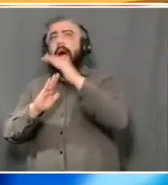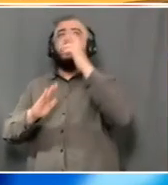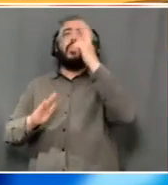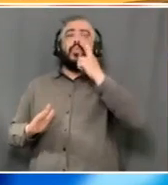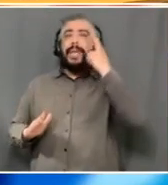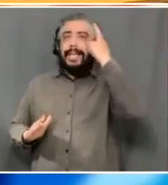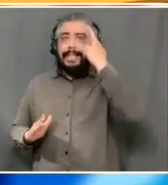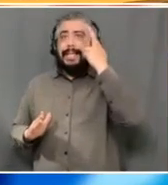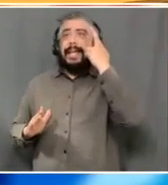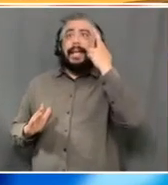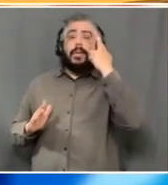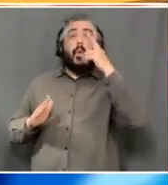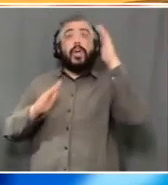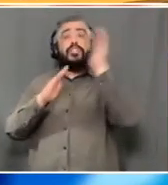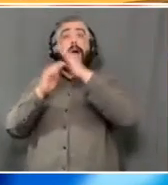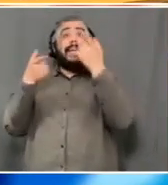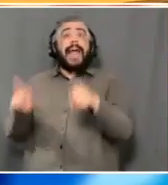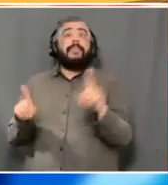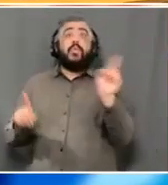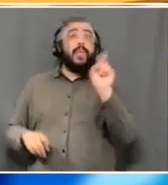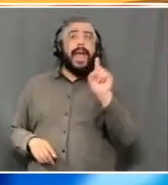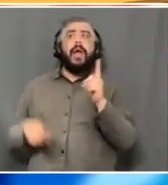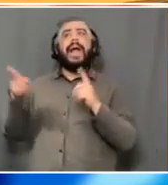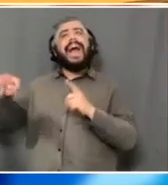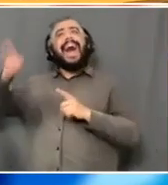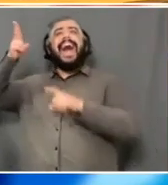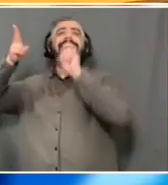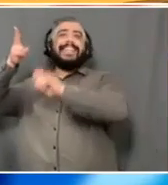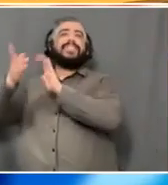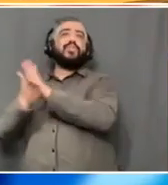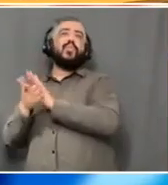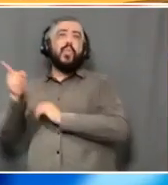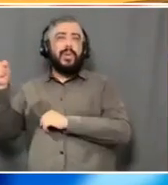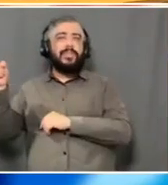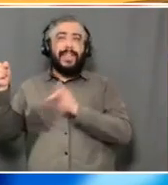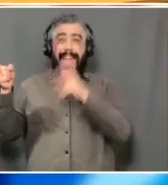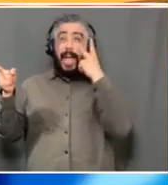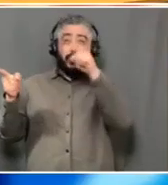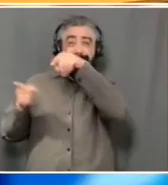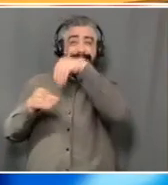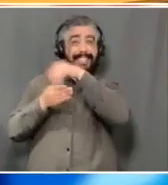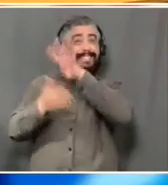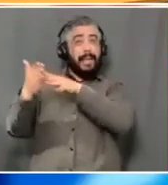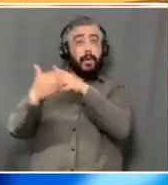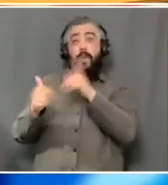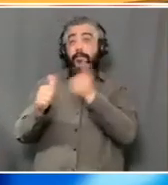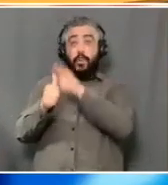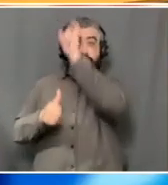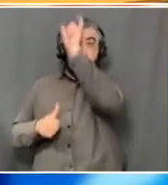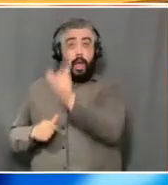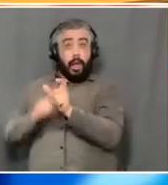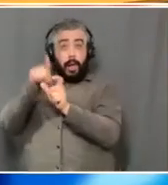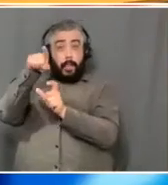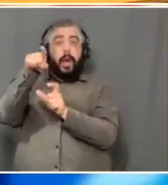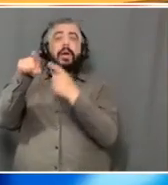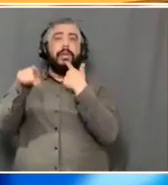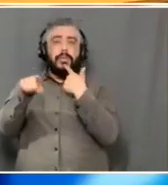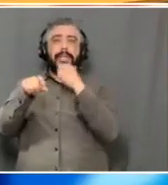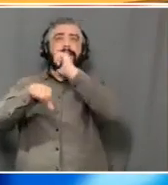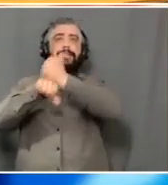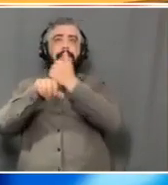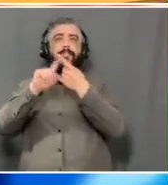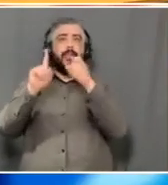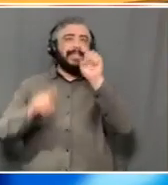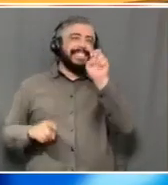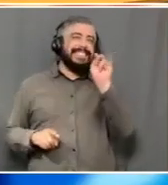our highest need schools. And that's what you see in that table below. So in the first column, this is organized by semi-quintile. So